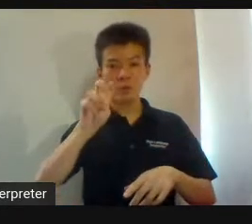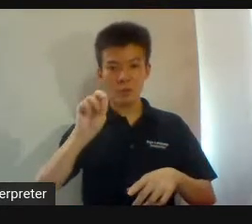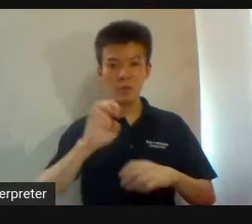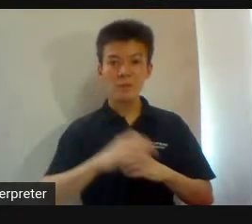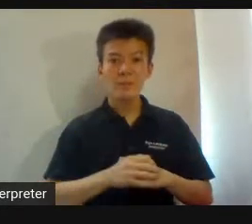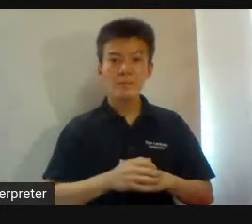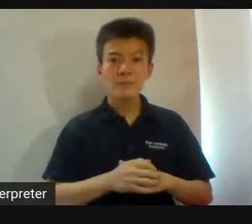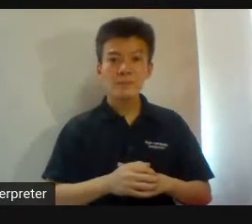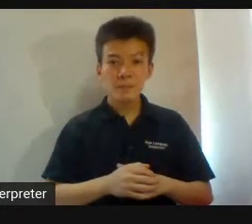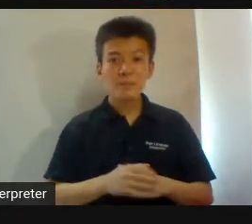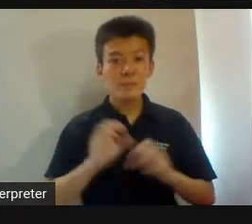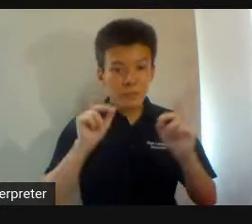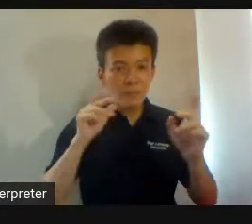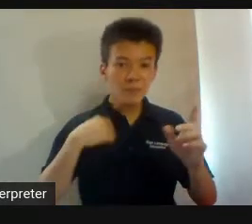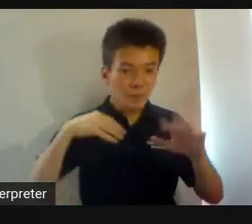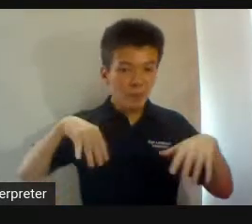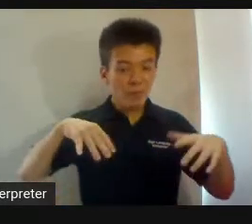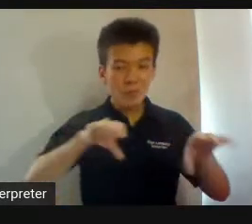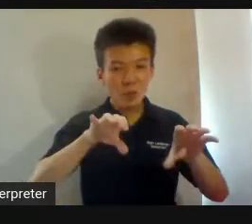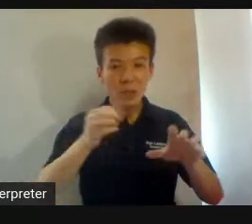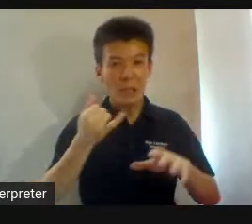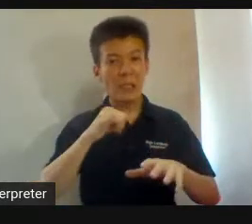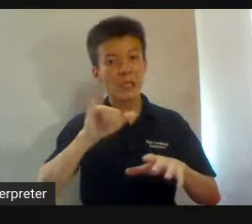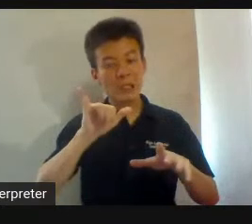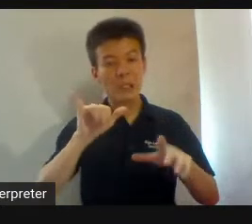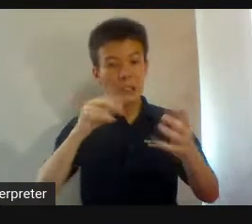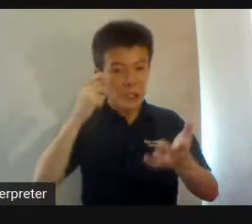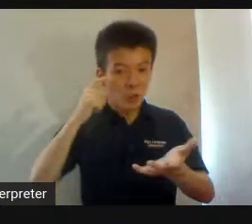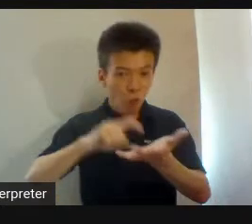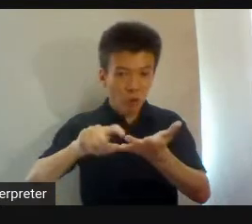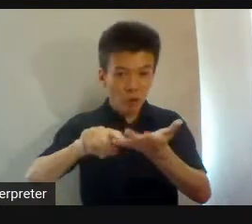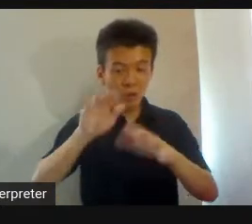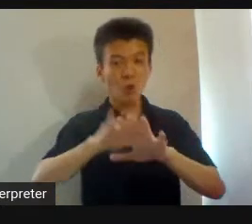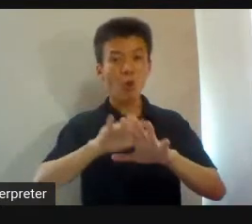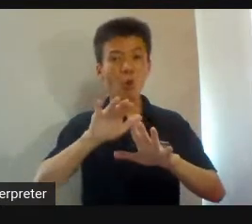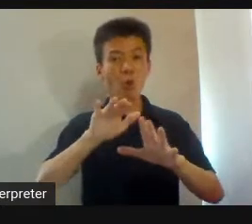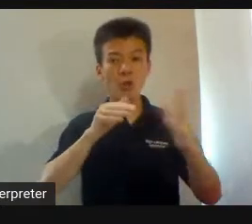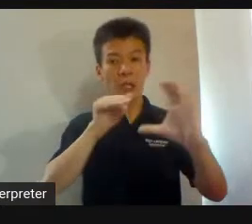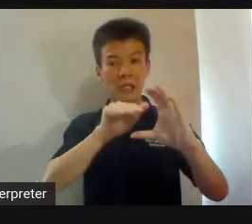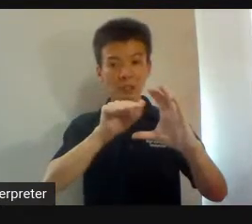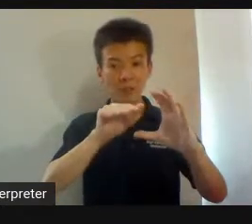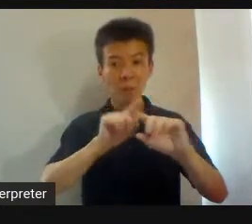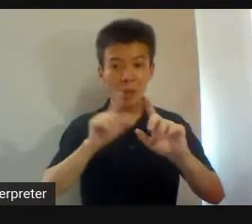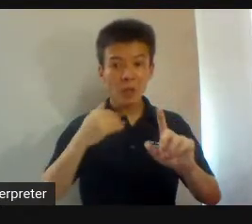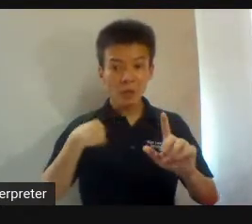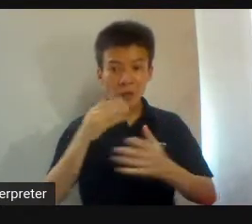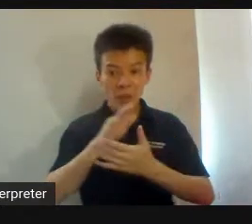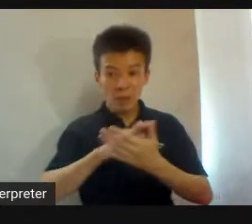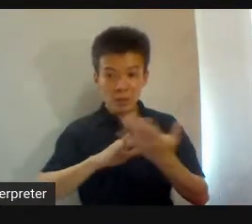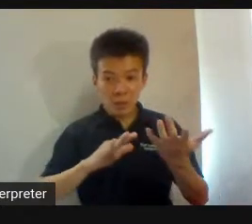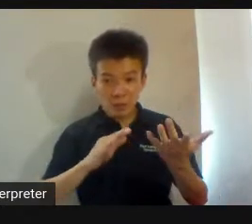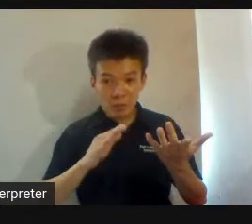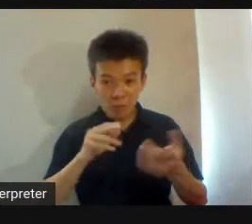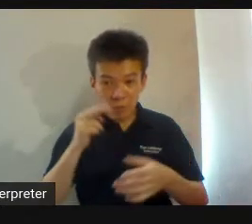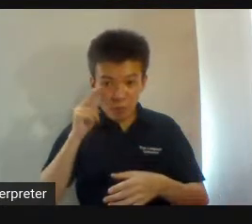go. Okay, I haven't really done any research on accessibility, but I do have some views about